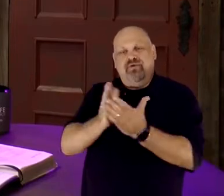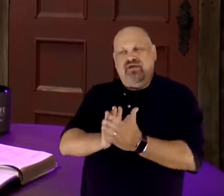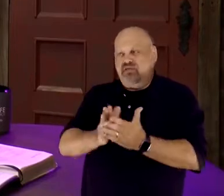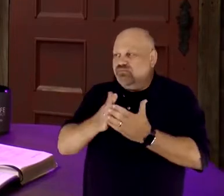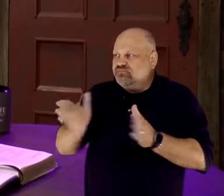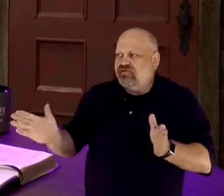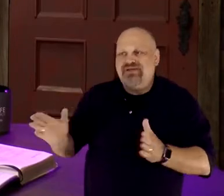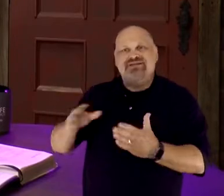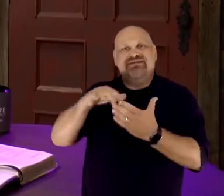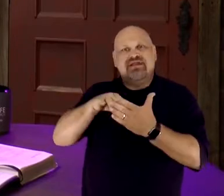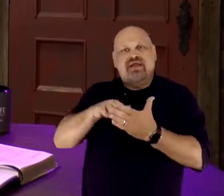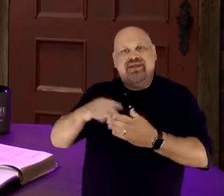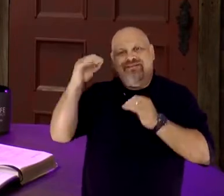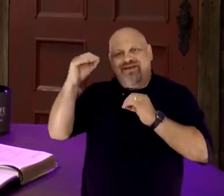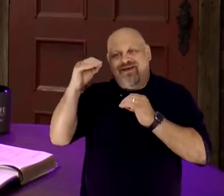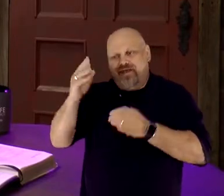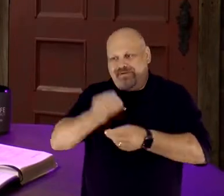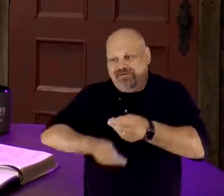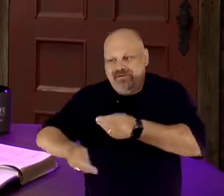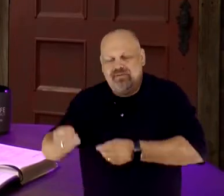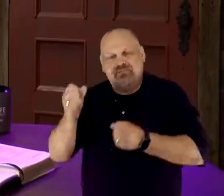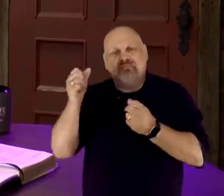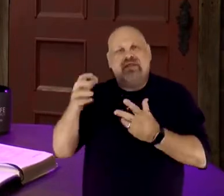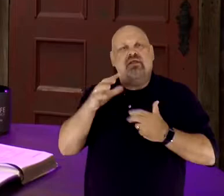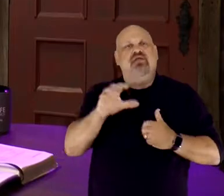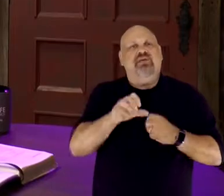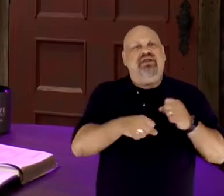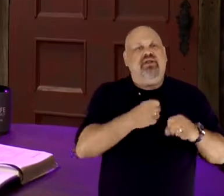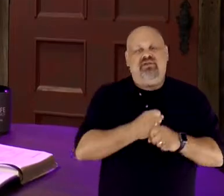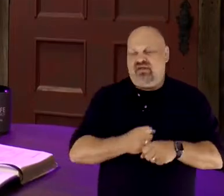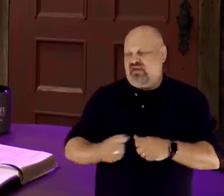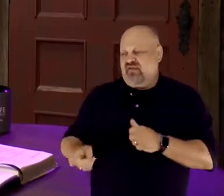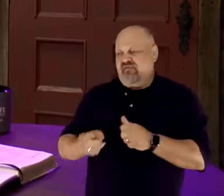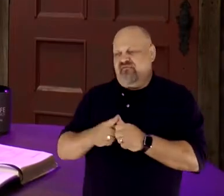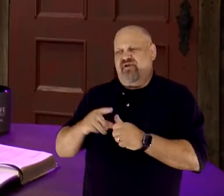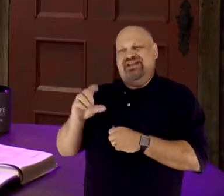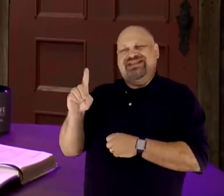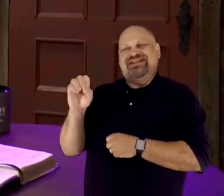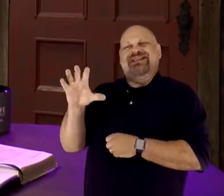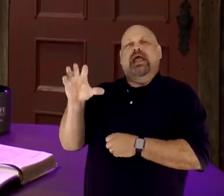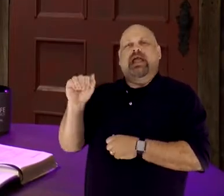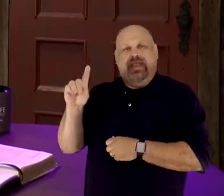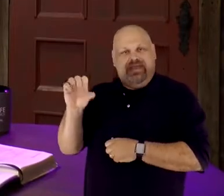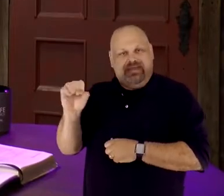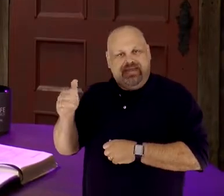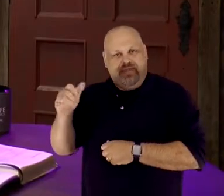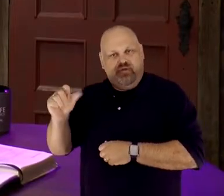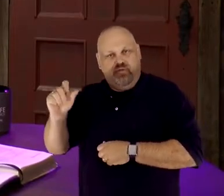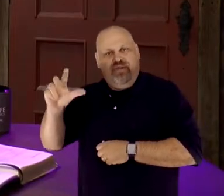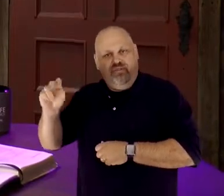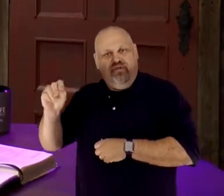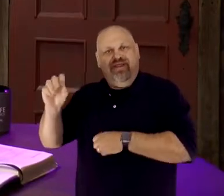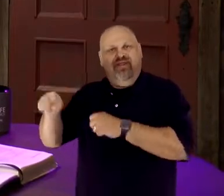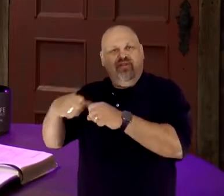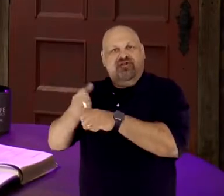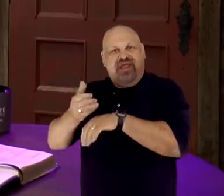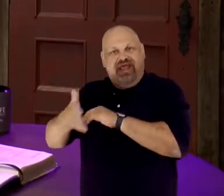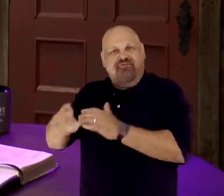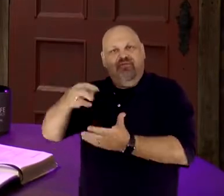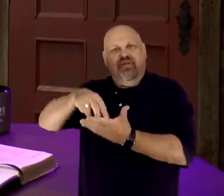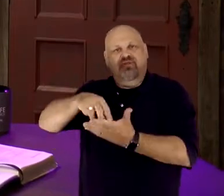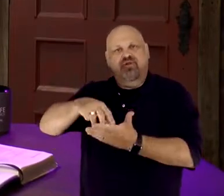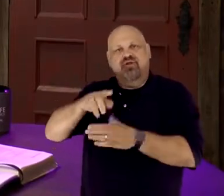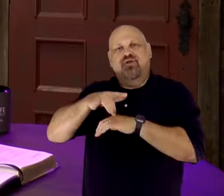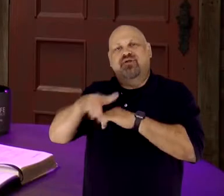studied, taught, and circulated for centuries. In the first decades after the resurrection, early church leaders began